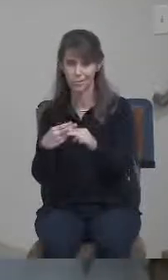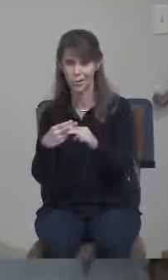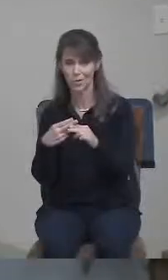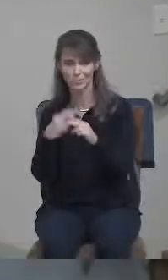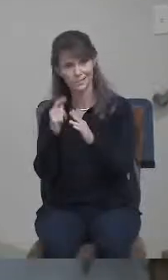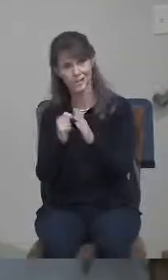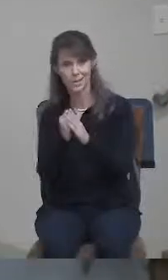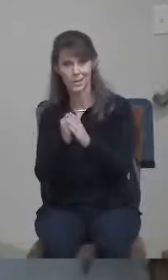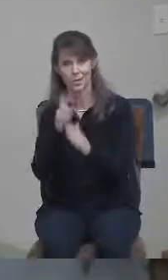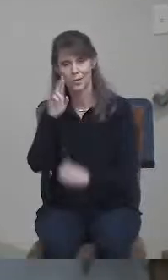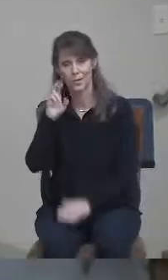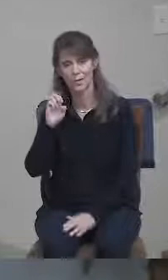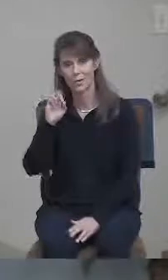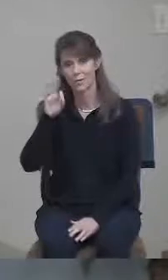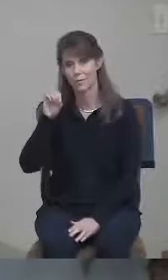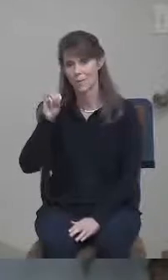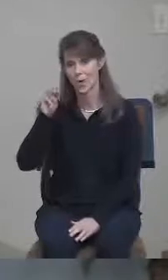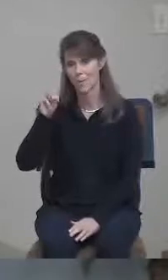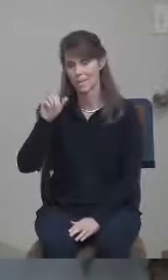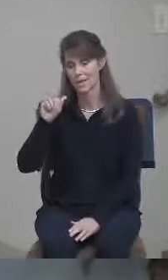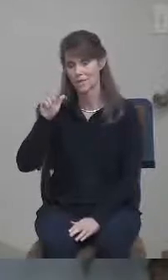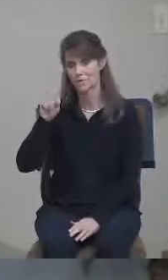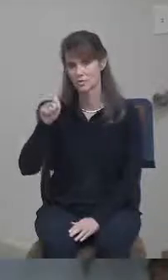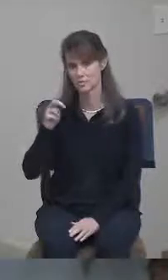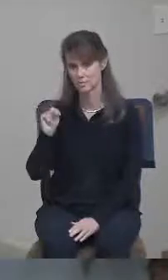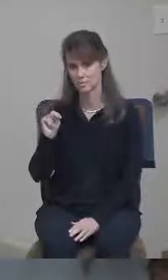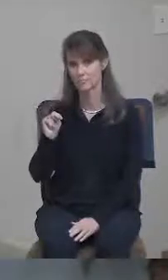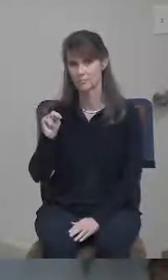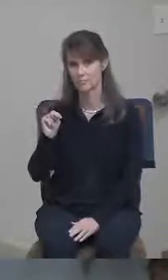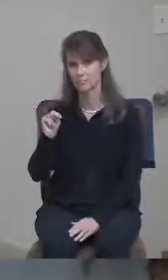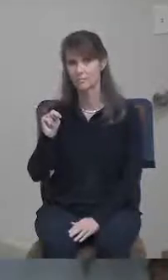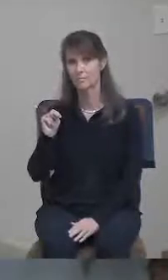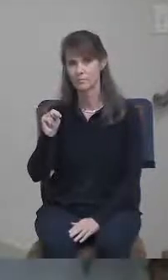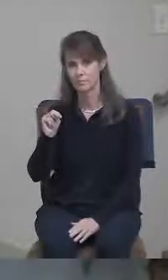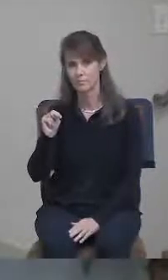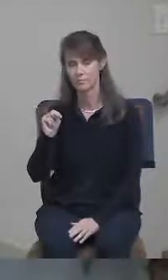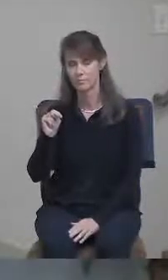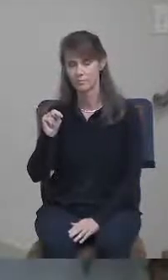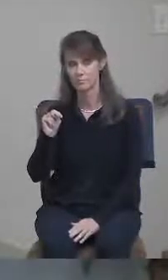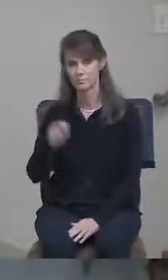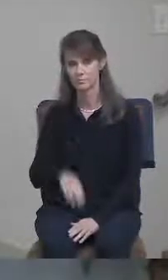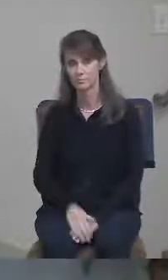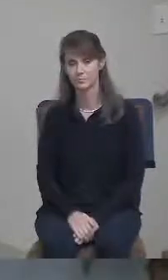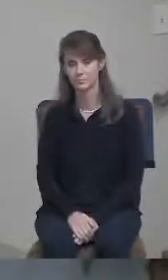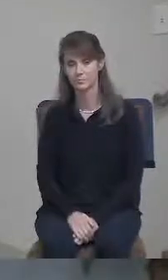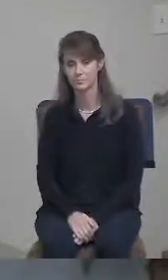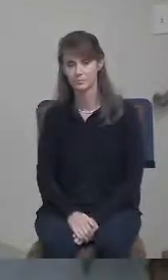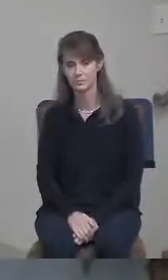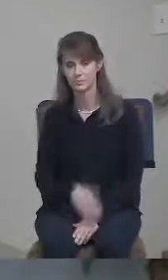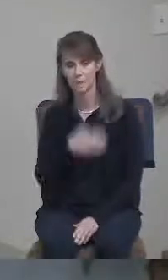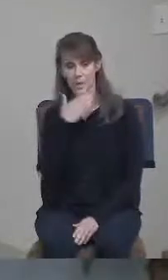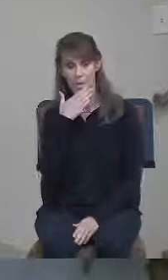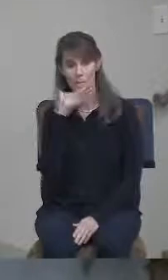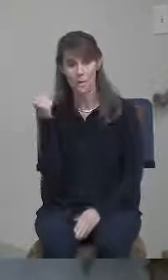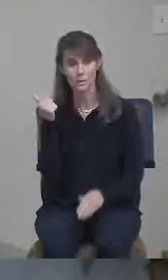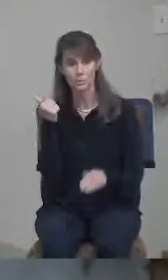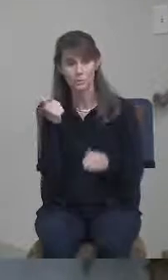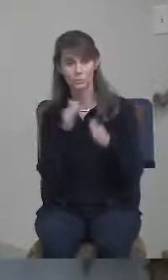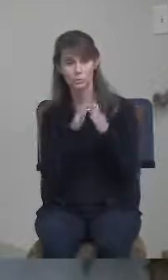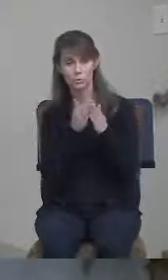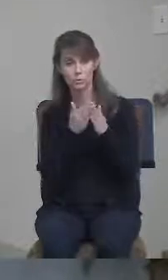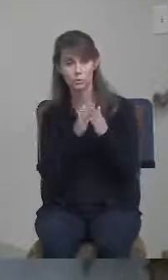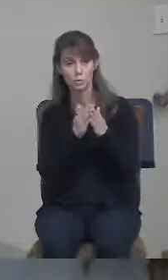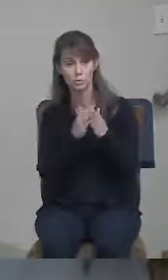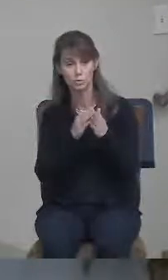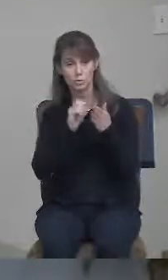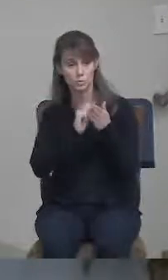There have been a lot, of course, many books written on the church history. One of the best works was written by a